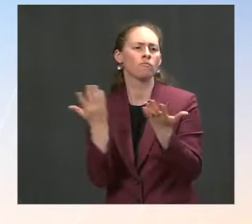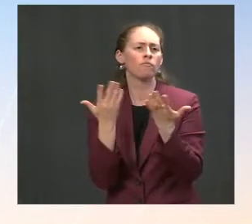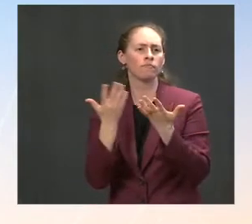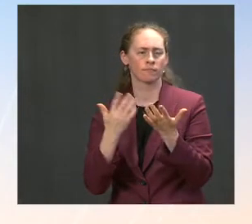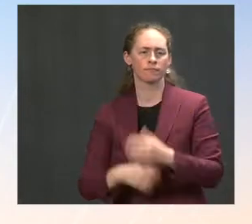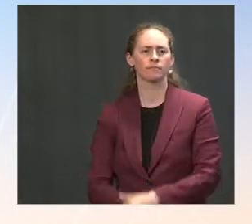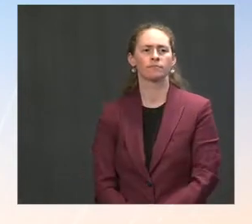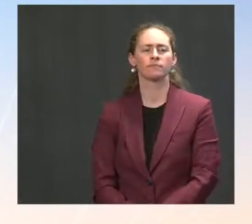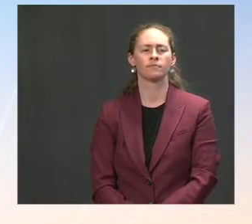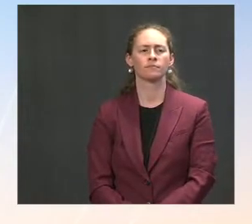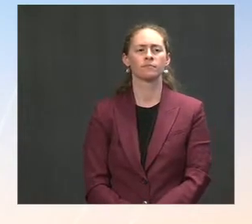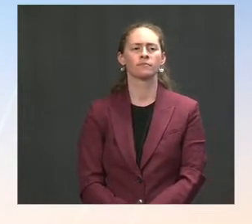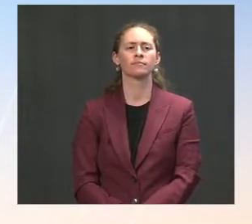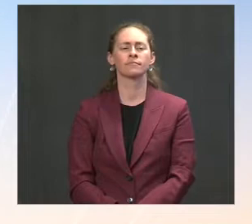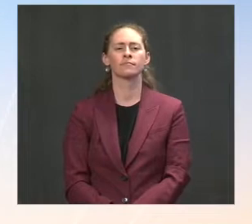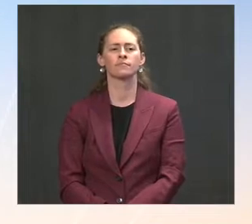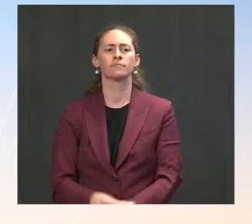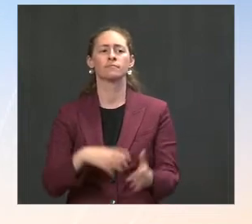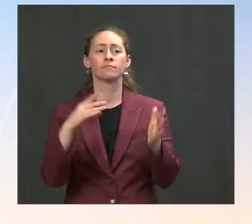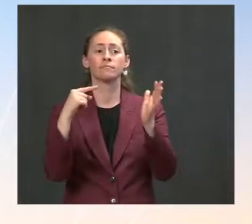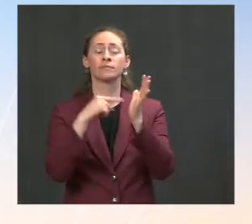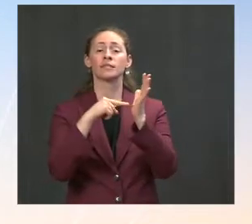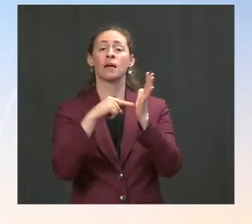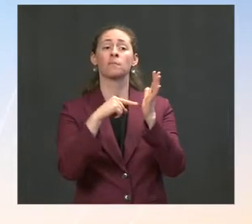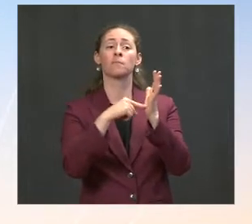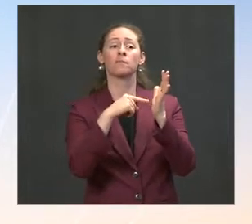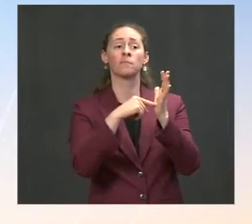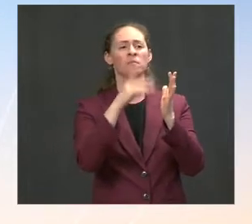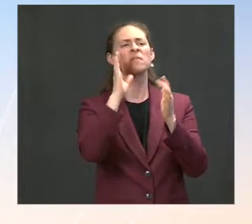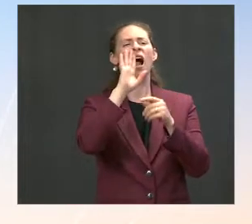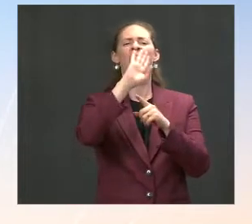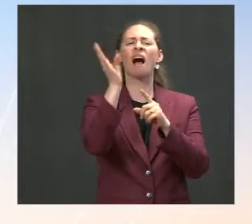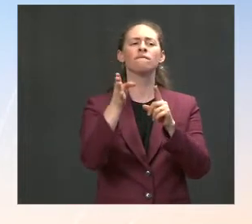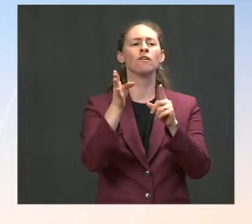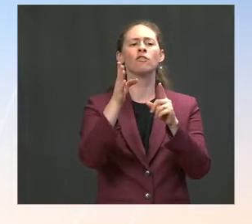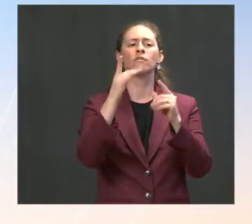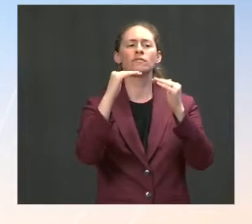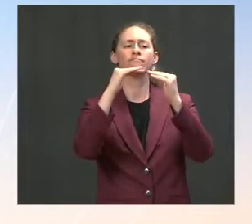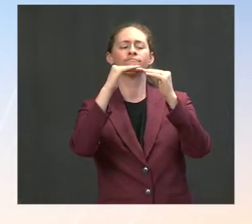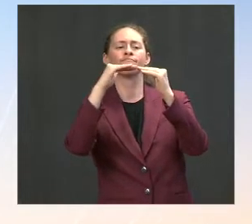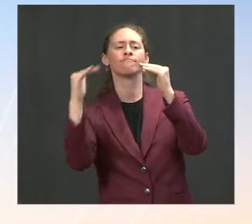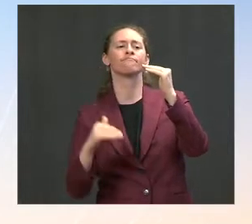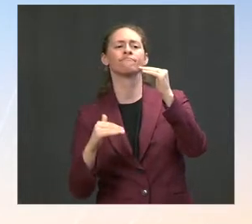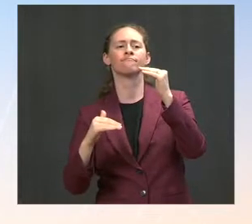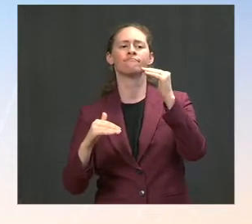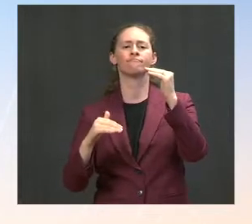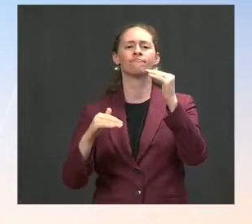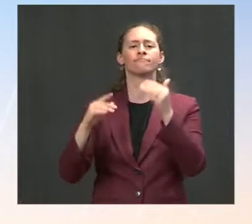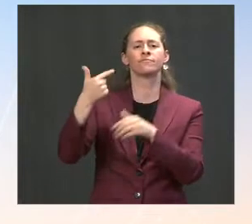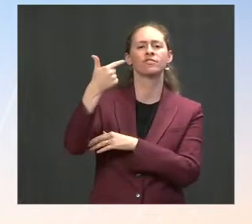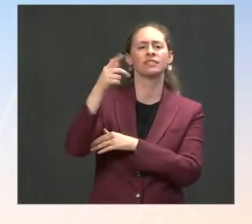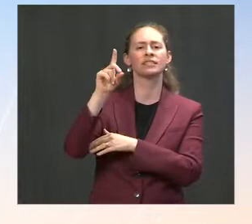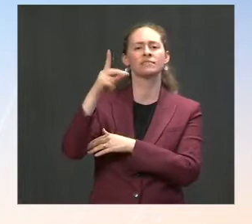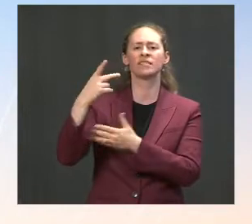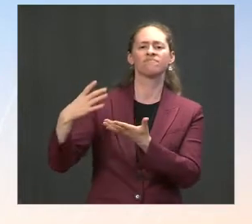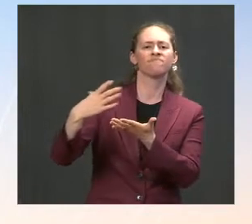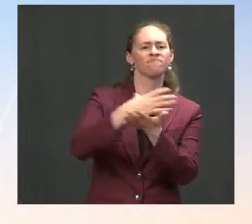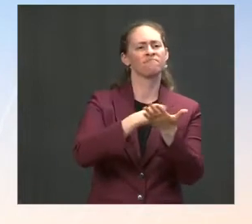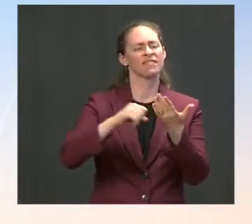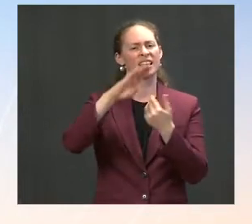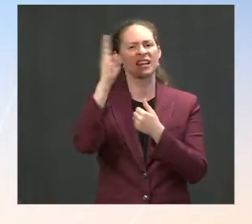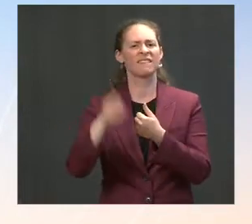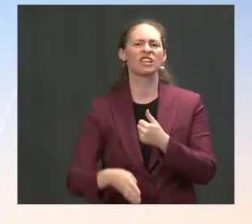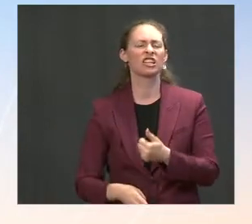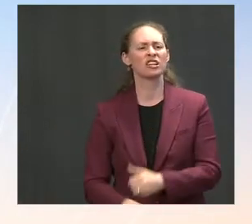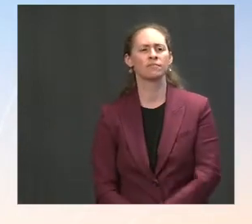to dip below 100% of gross domestic product, and then within 30 years it is projected to hit 202% of gross domestic product.